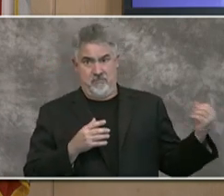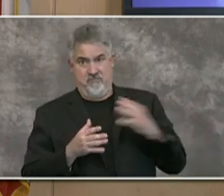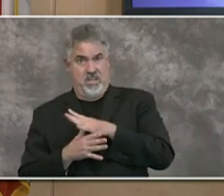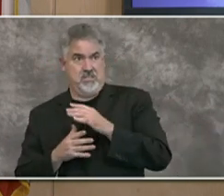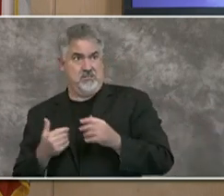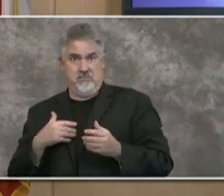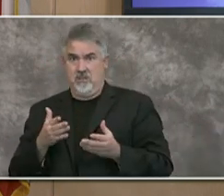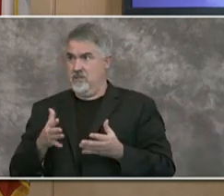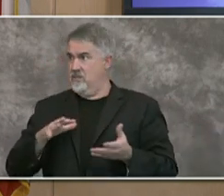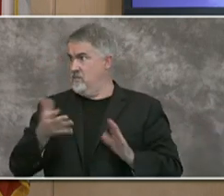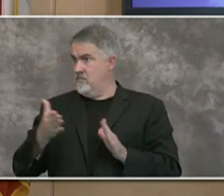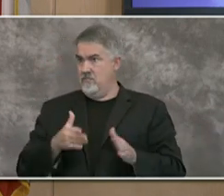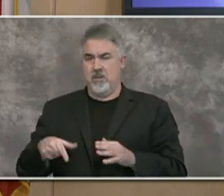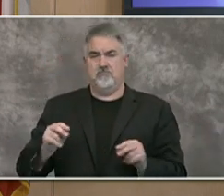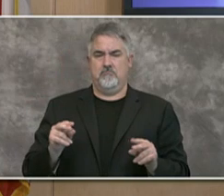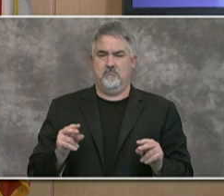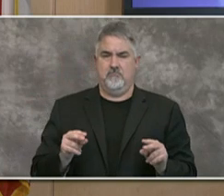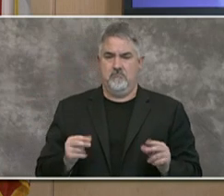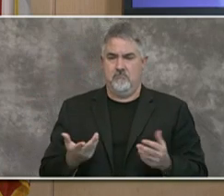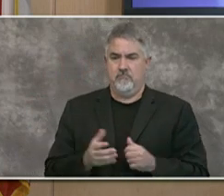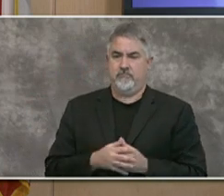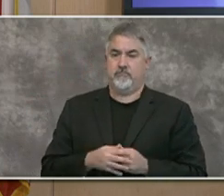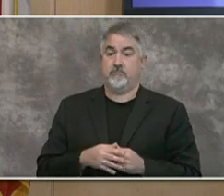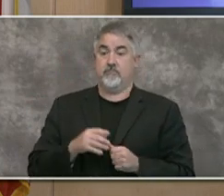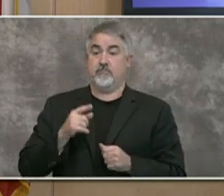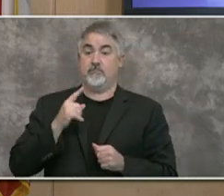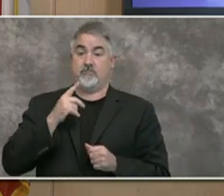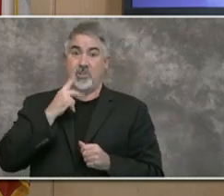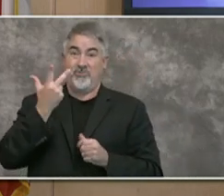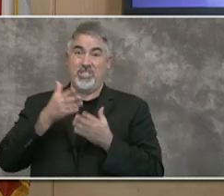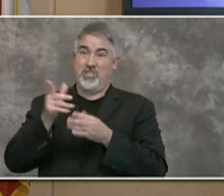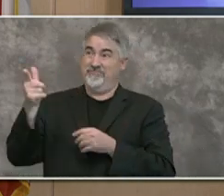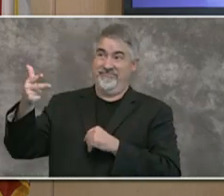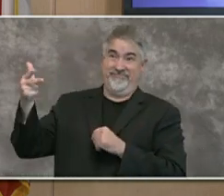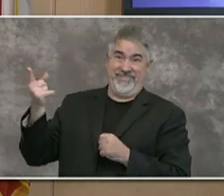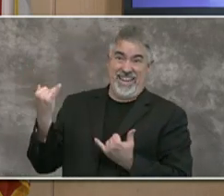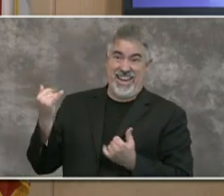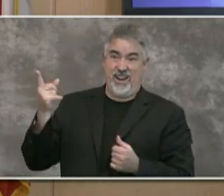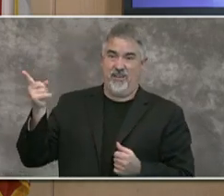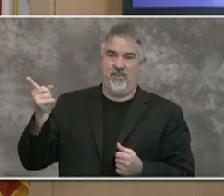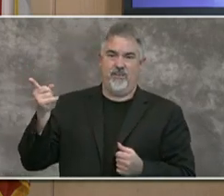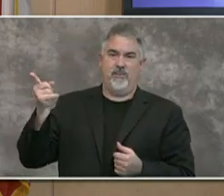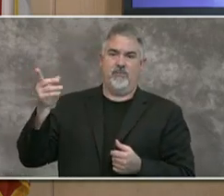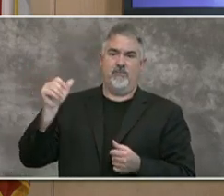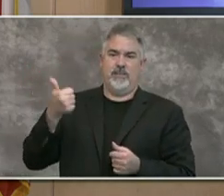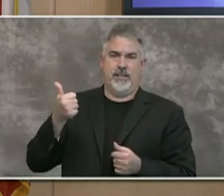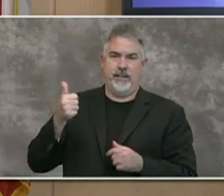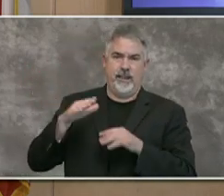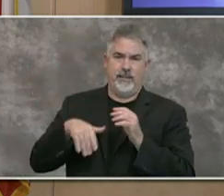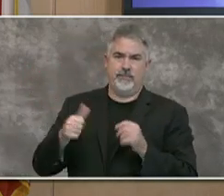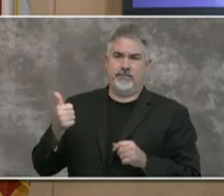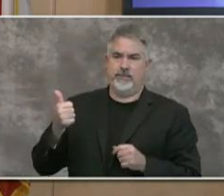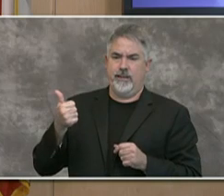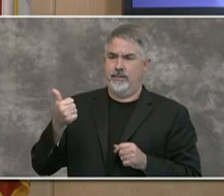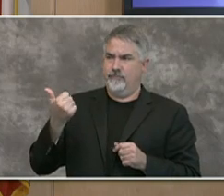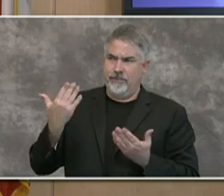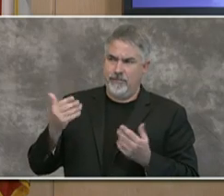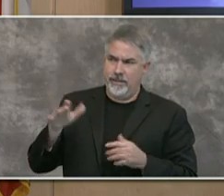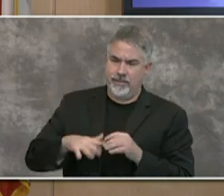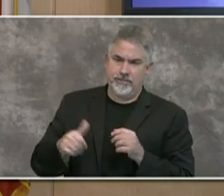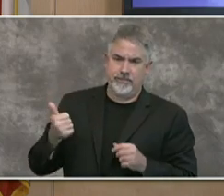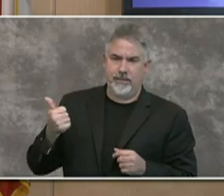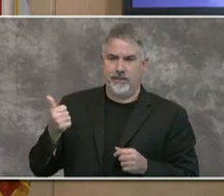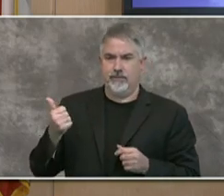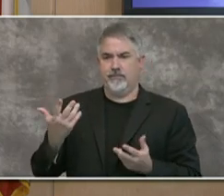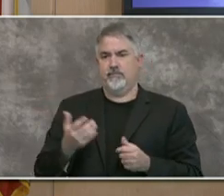of passengers who are on these 3 ships is down to less than 10. There's specific individuals who